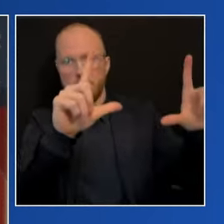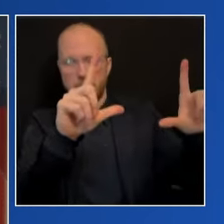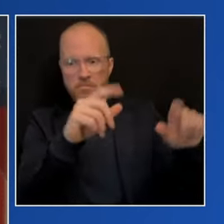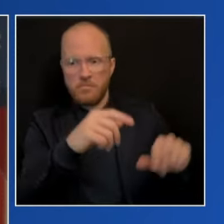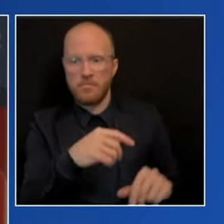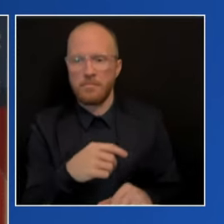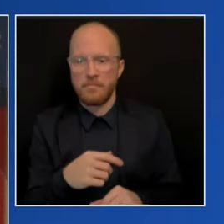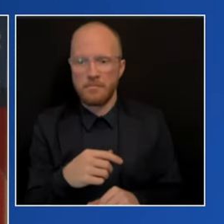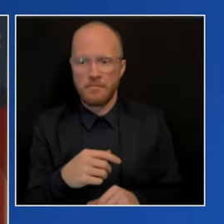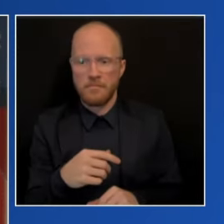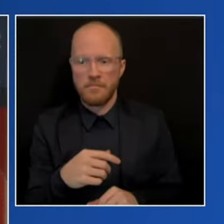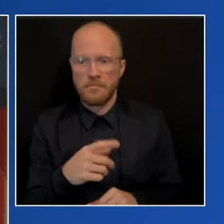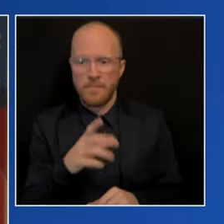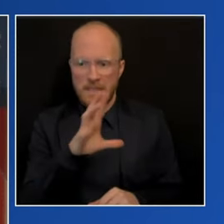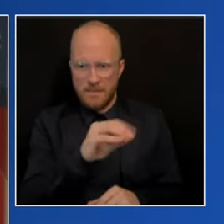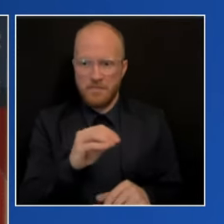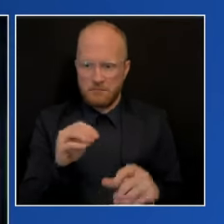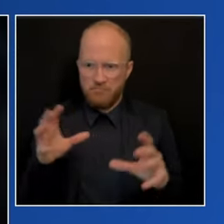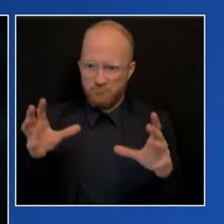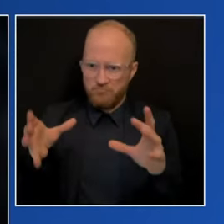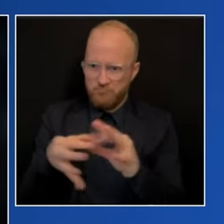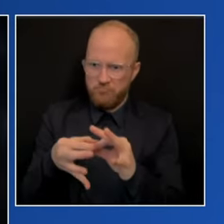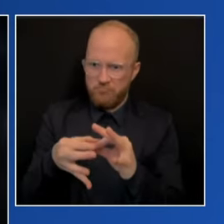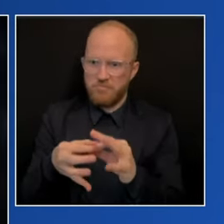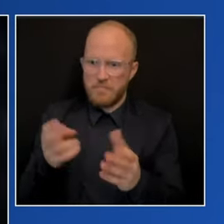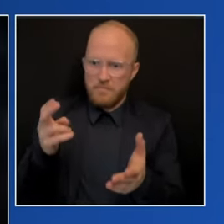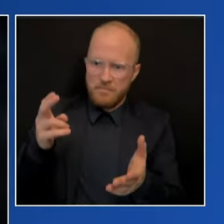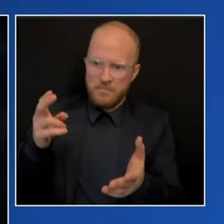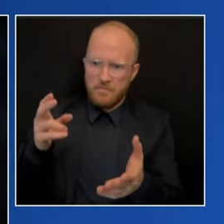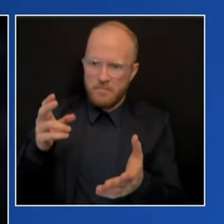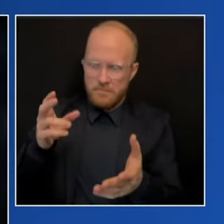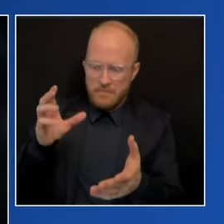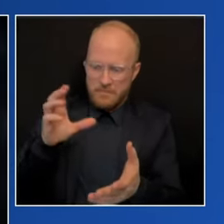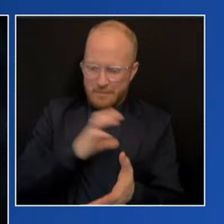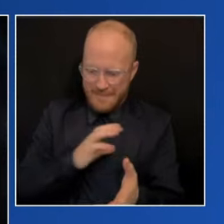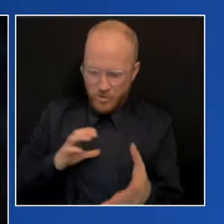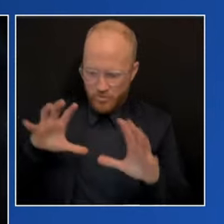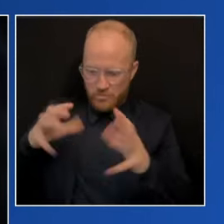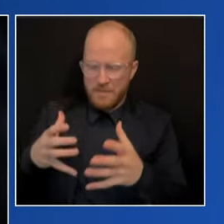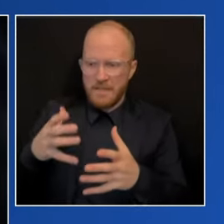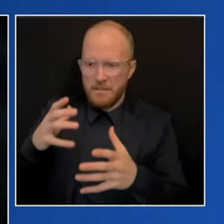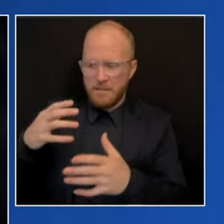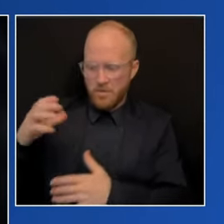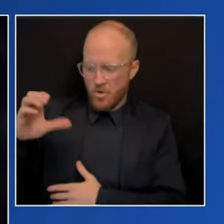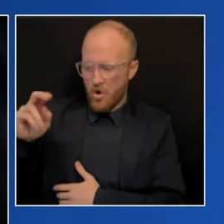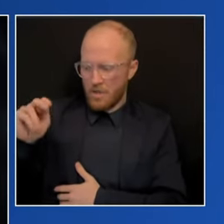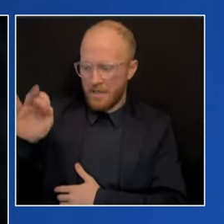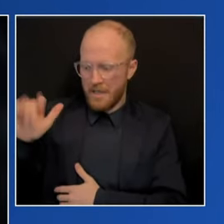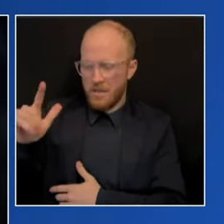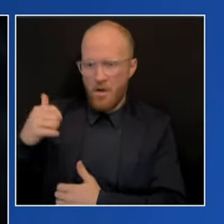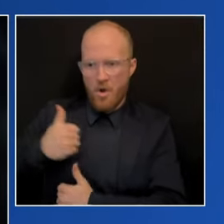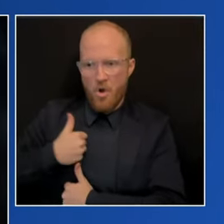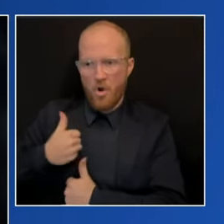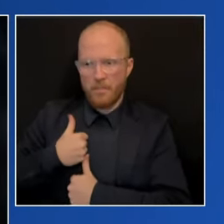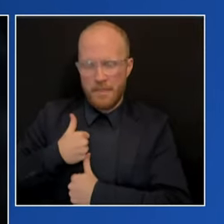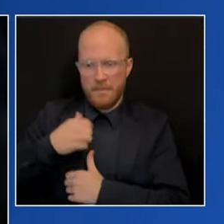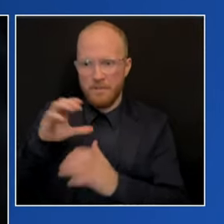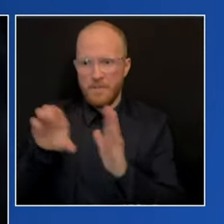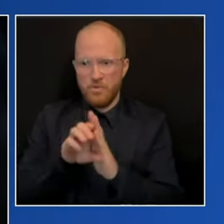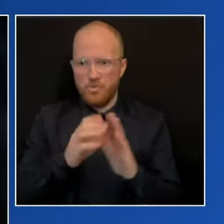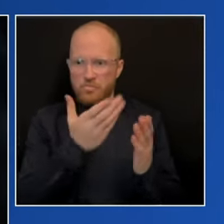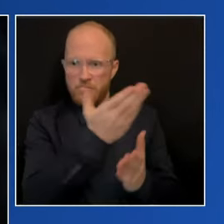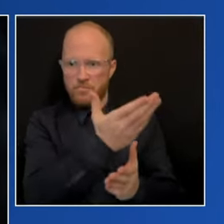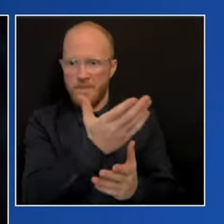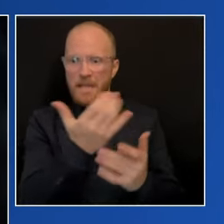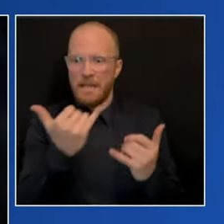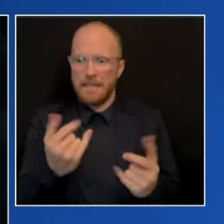of the Continental Army. A European king at the time said, after he won the revolution, now's the time for him to declare